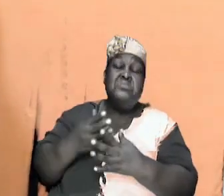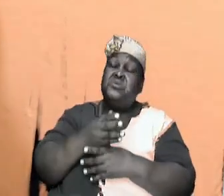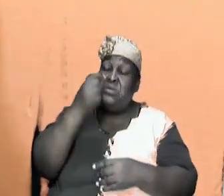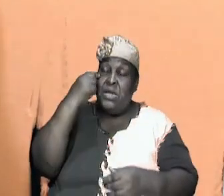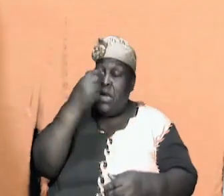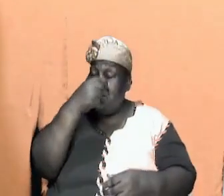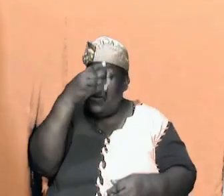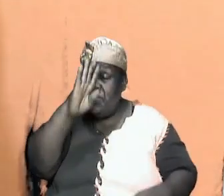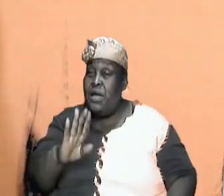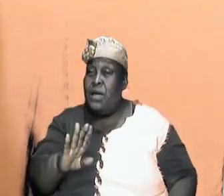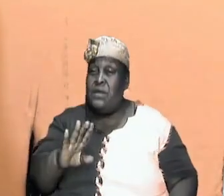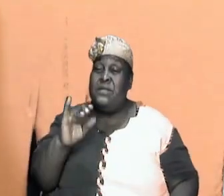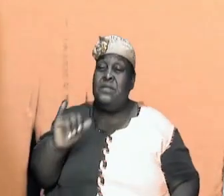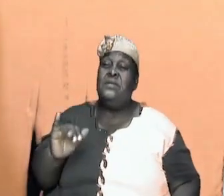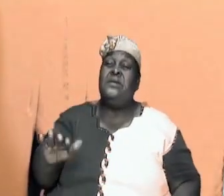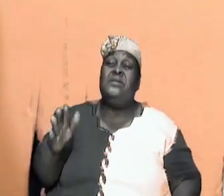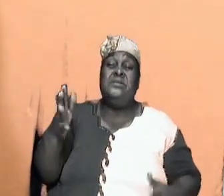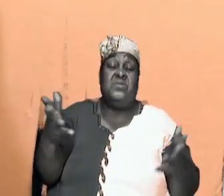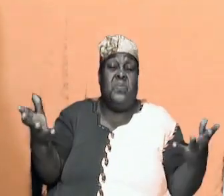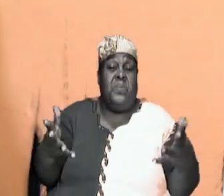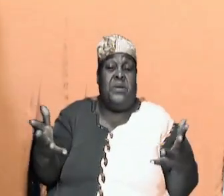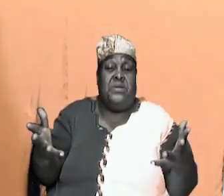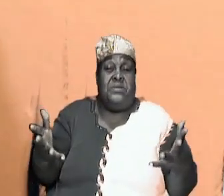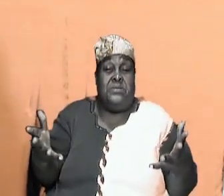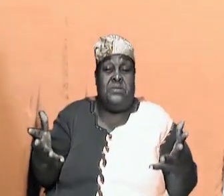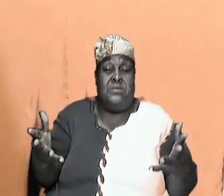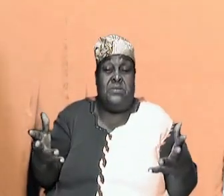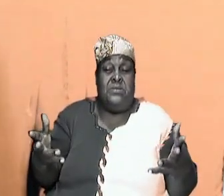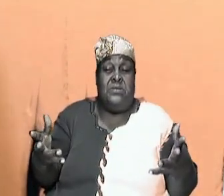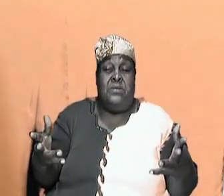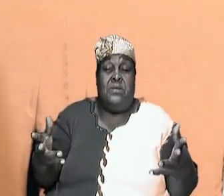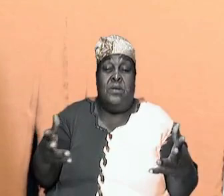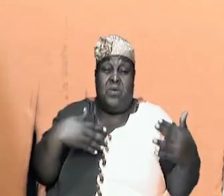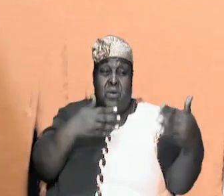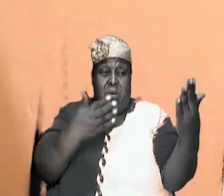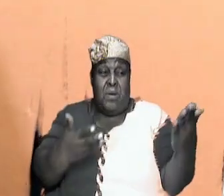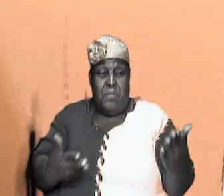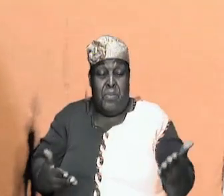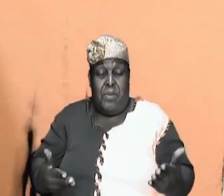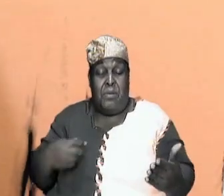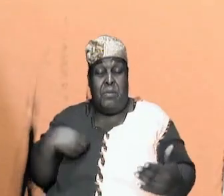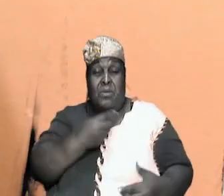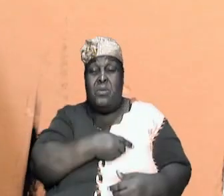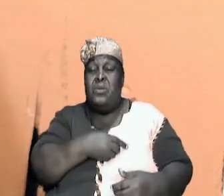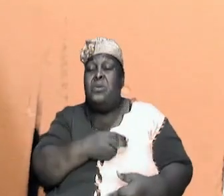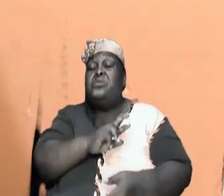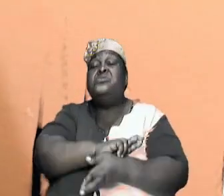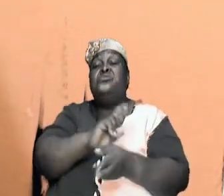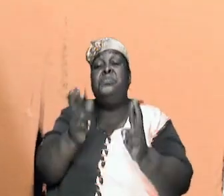and that is what is going to bring us to repentance.